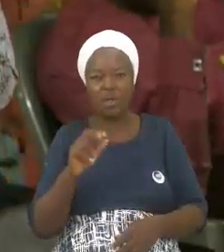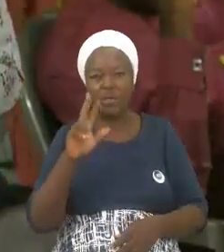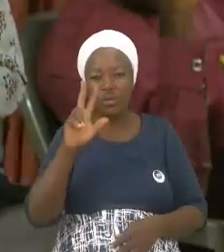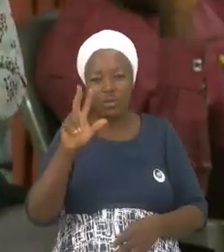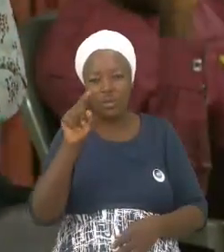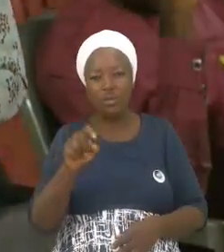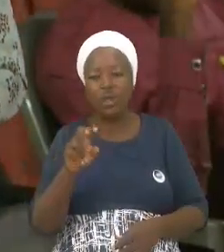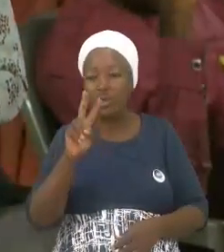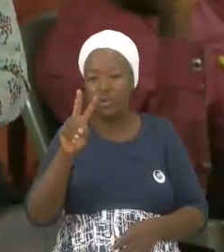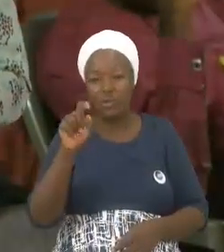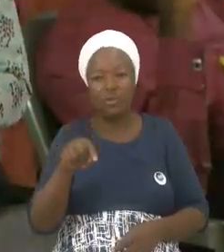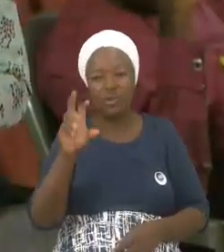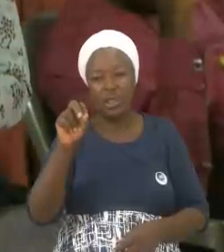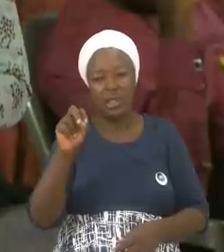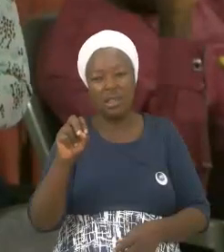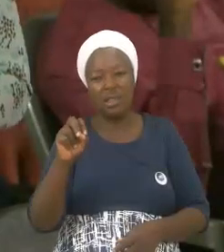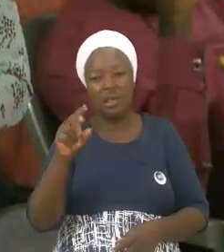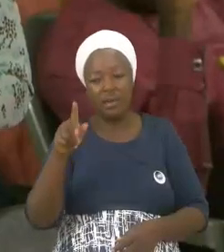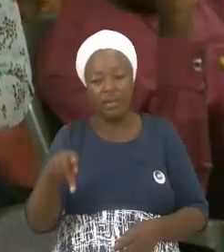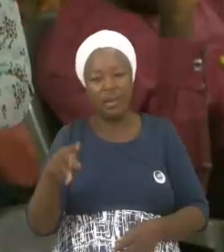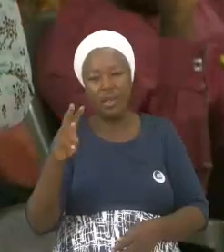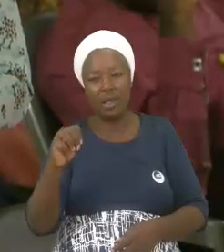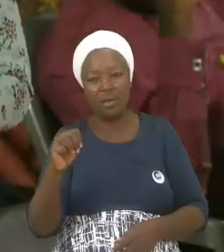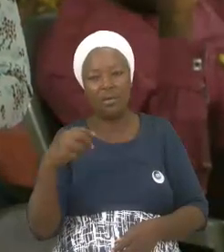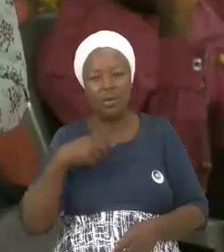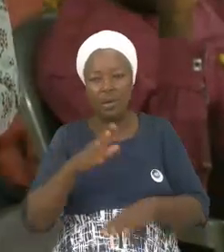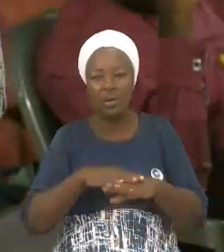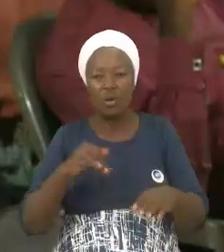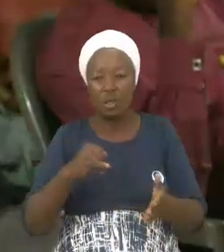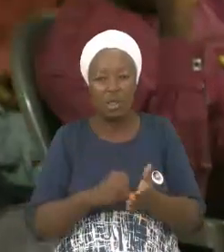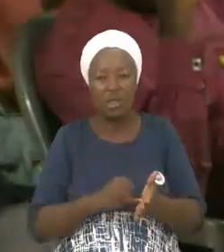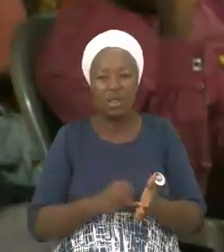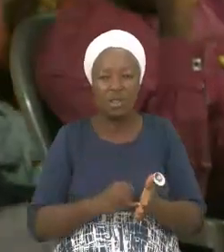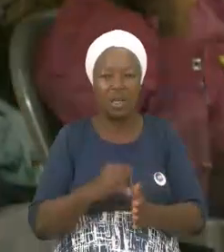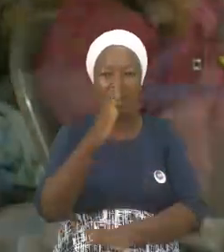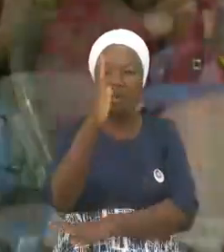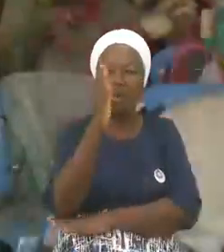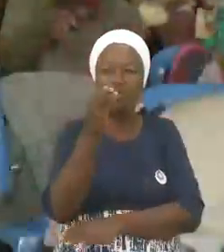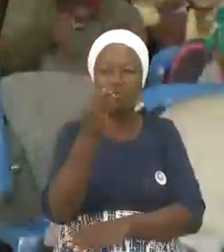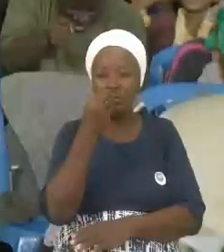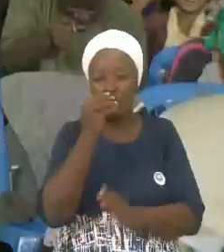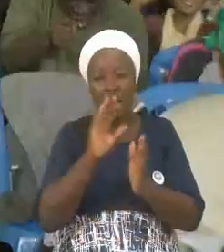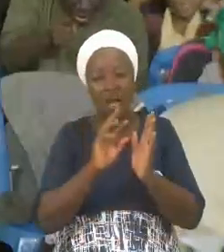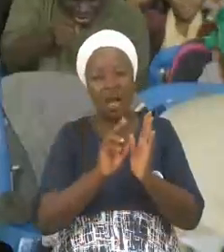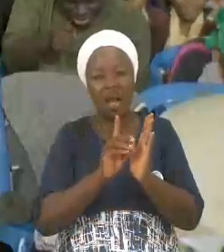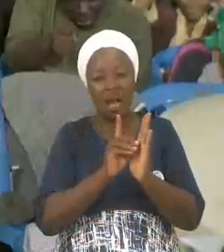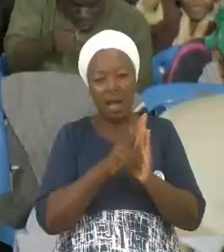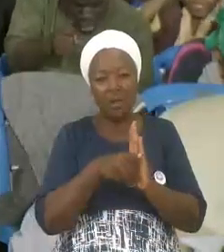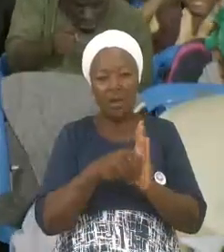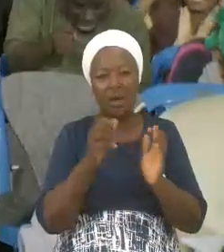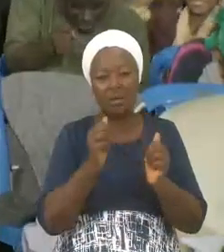Lunch Hour with Jesus, specially organized for you.